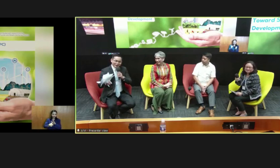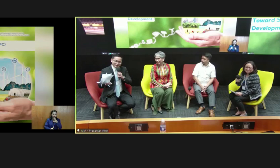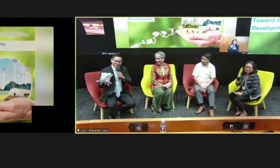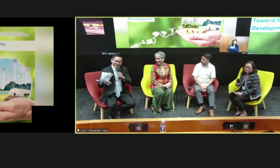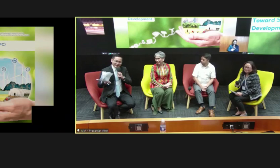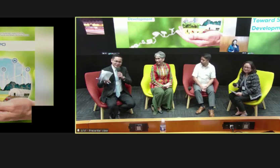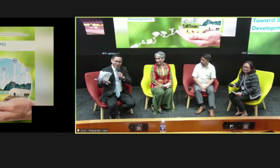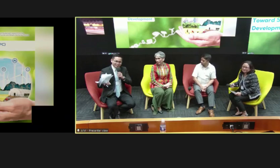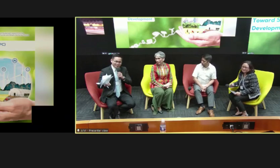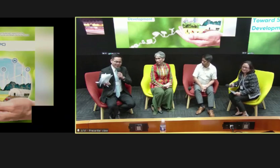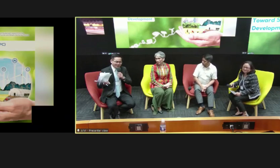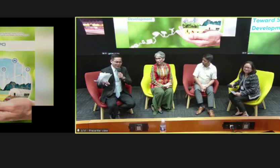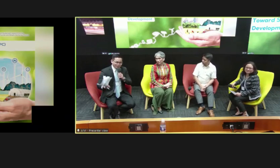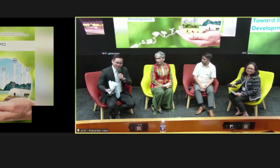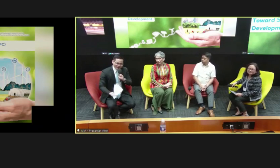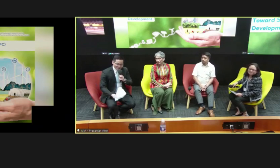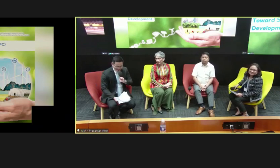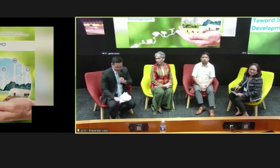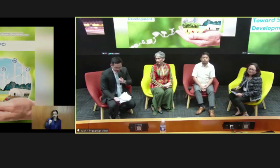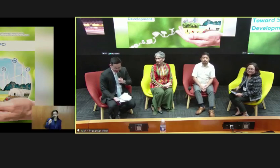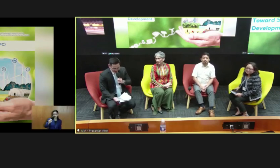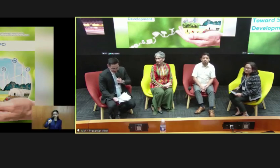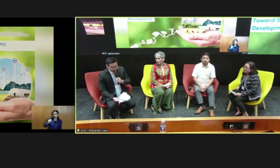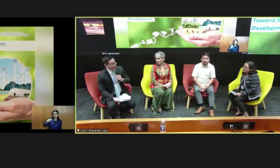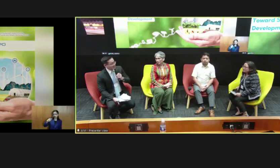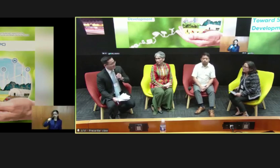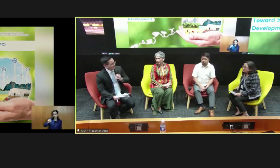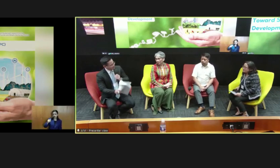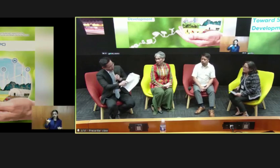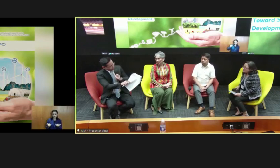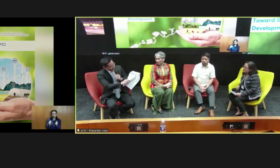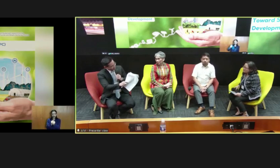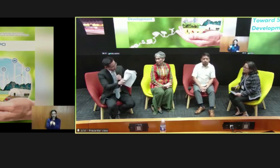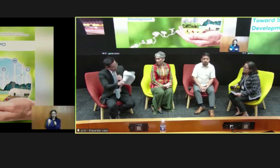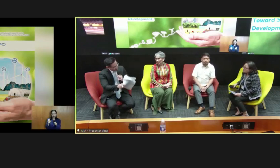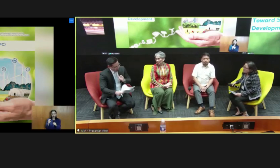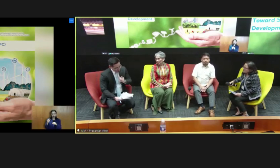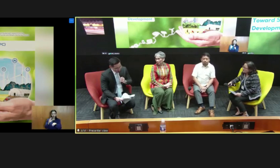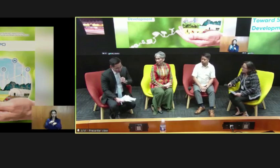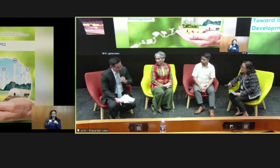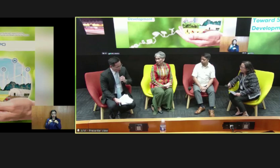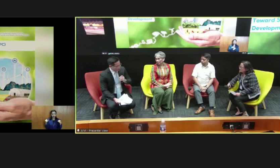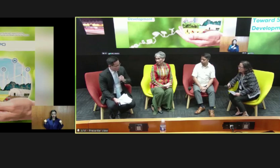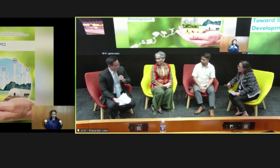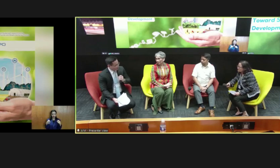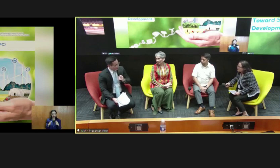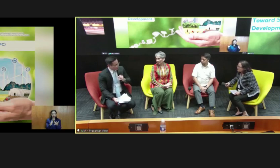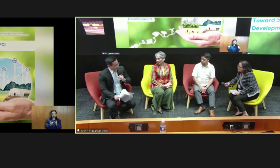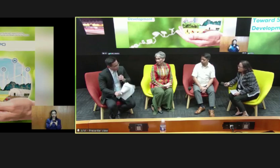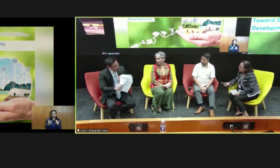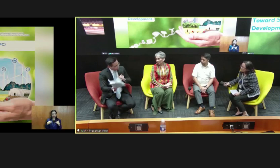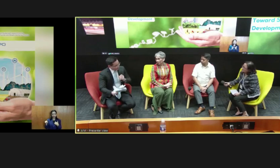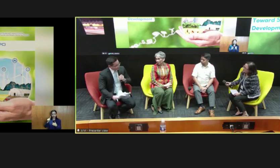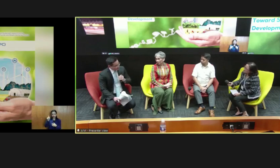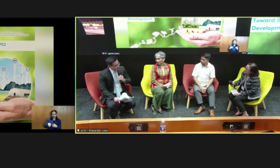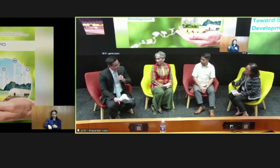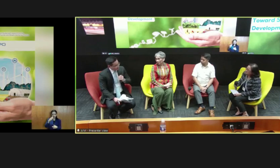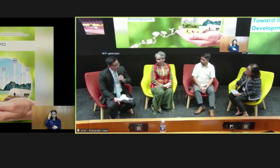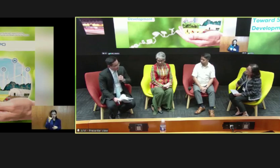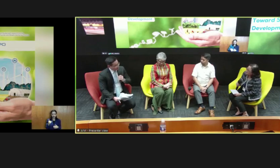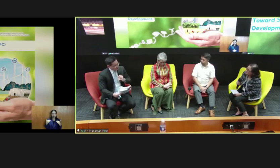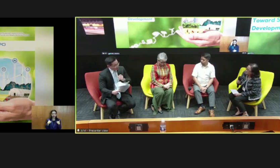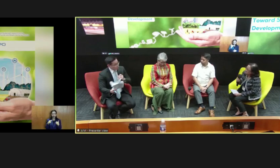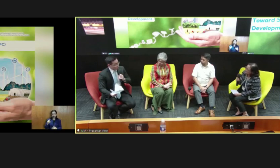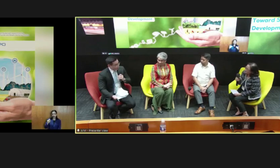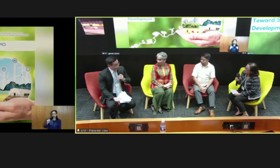go to Dr. Samantha Sharp, who is with us online, I'd like to ask a short follow-up question, because when you talk about TESDA,